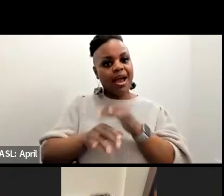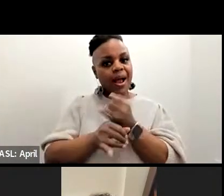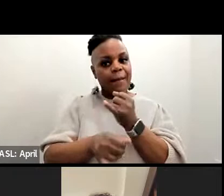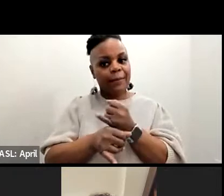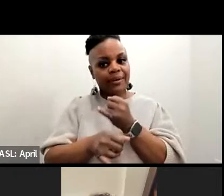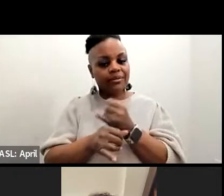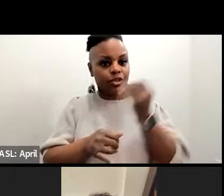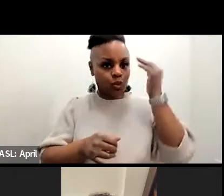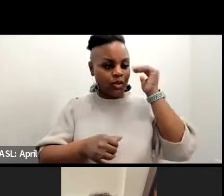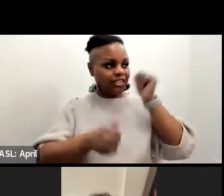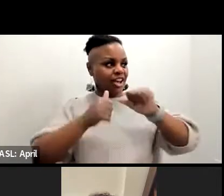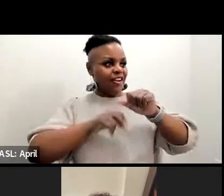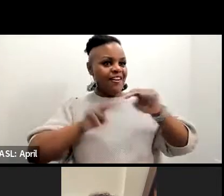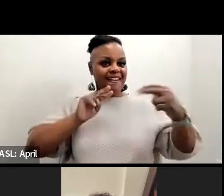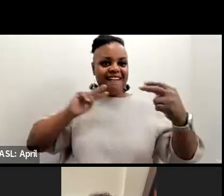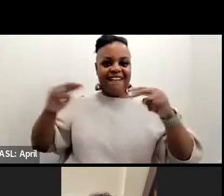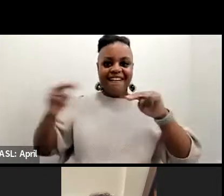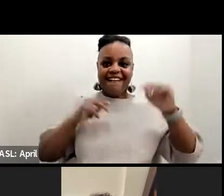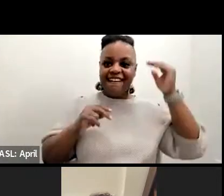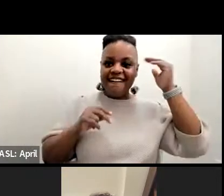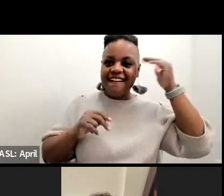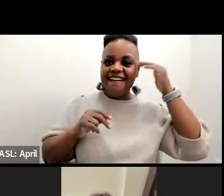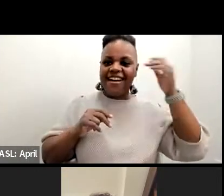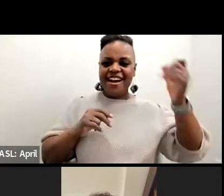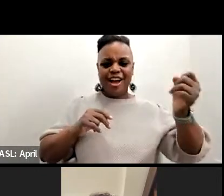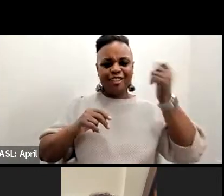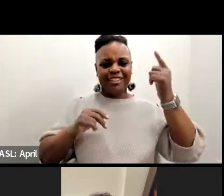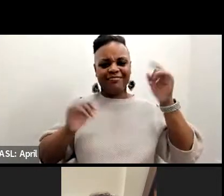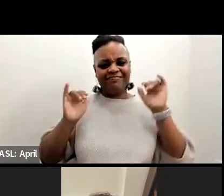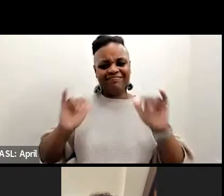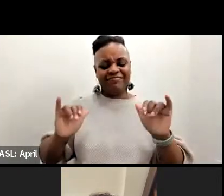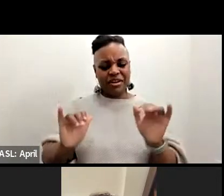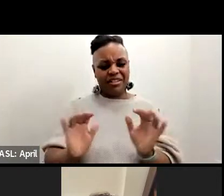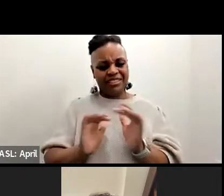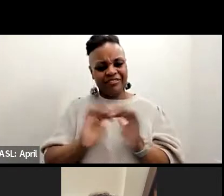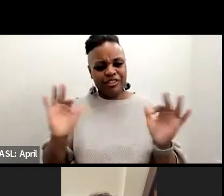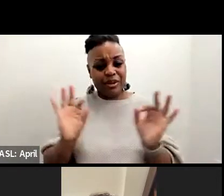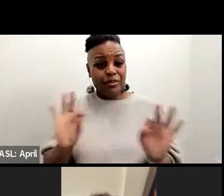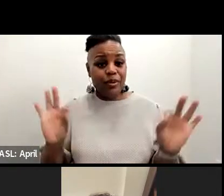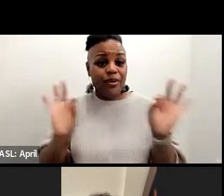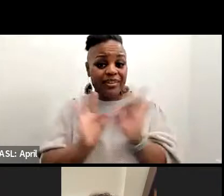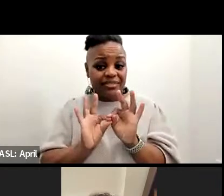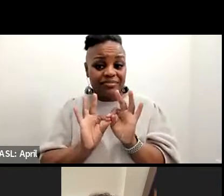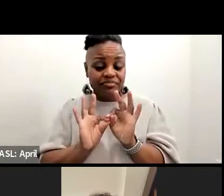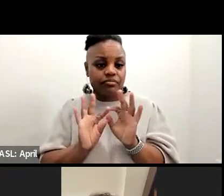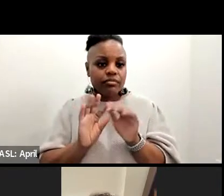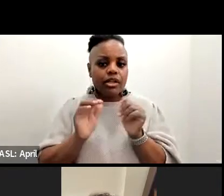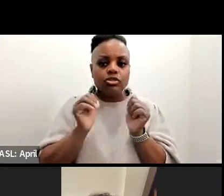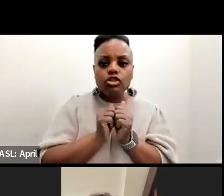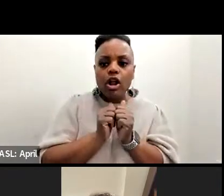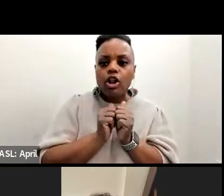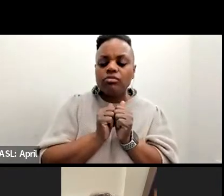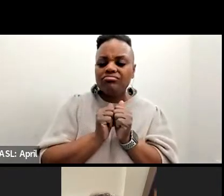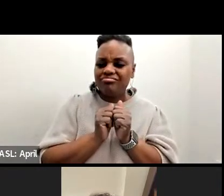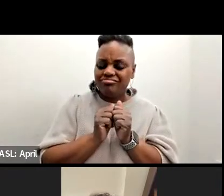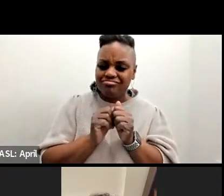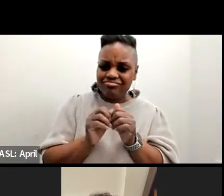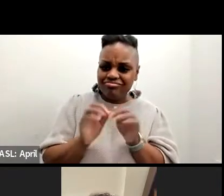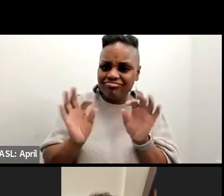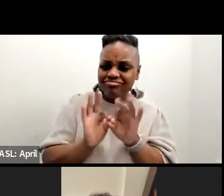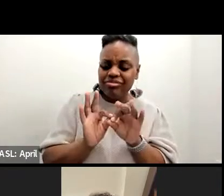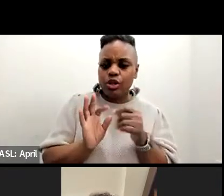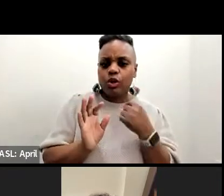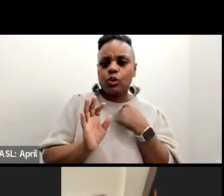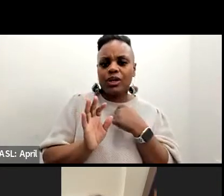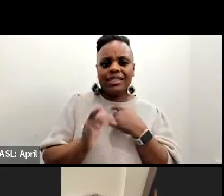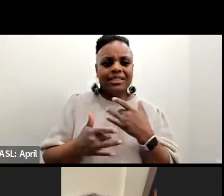and cooperation. I think, yeah, I mean, to answer your question, I think the organizational